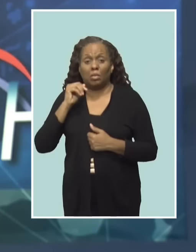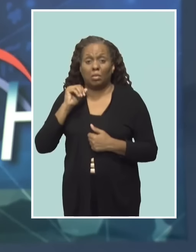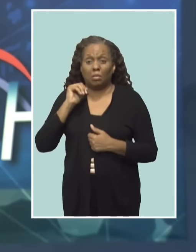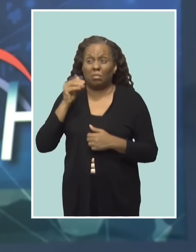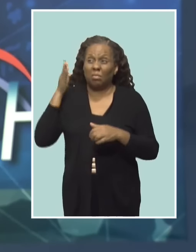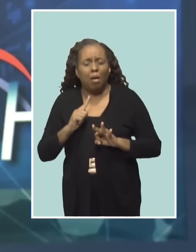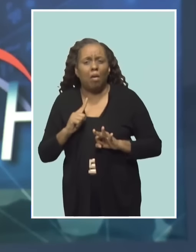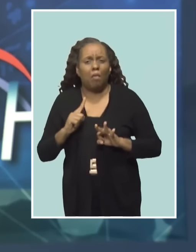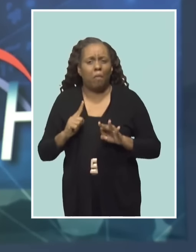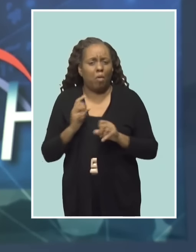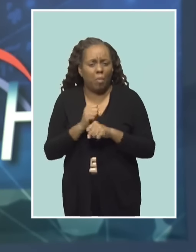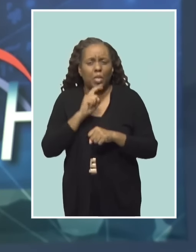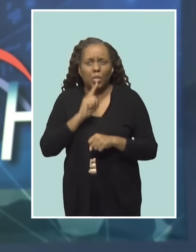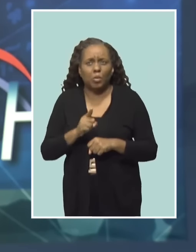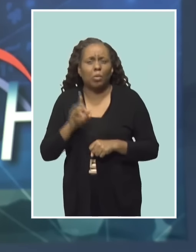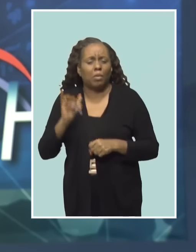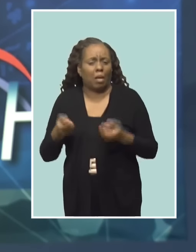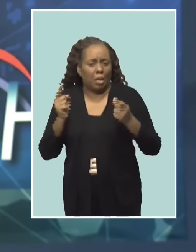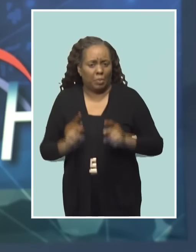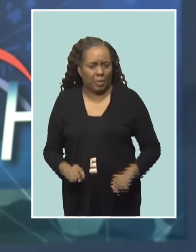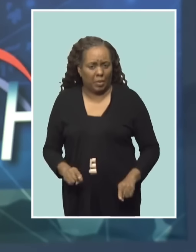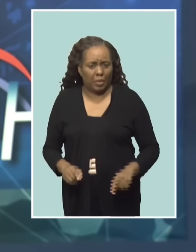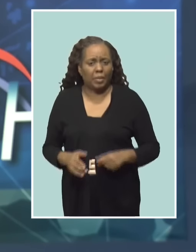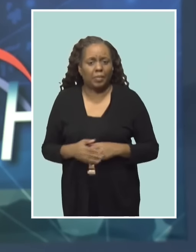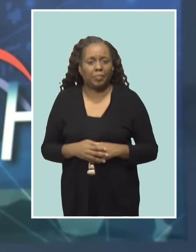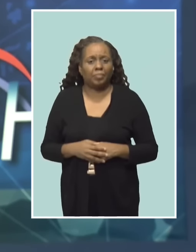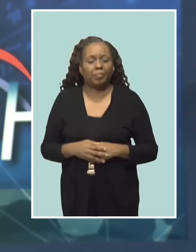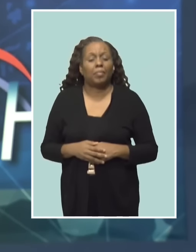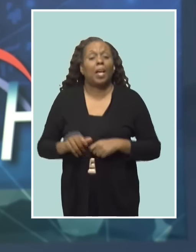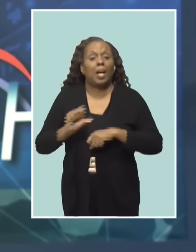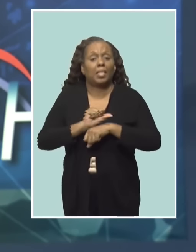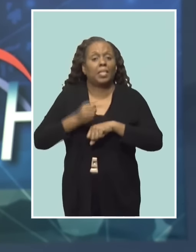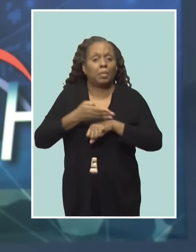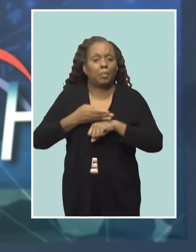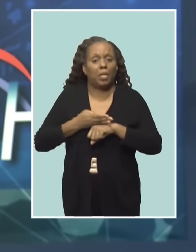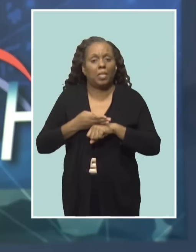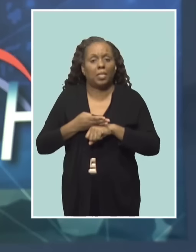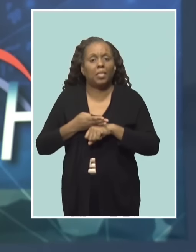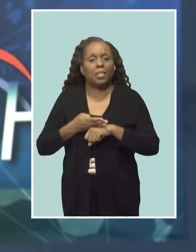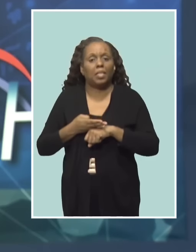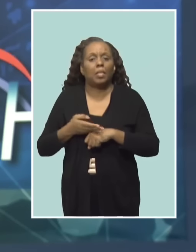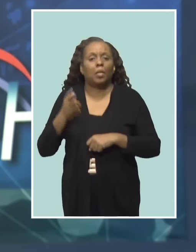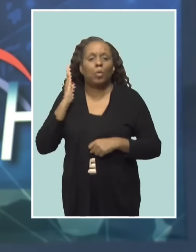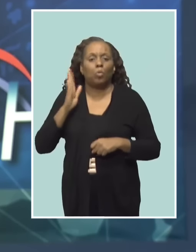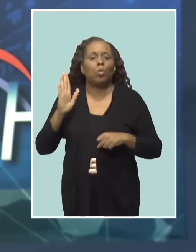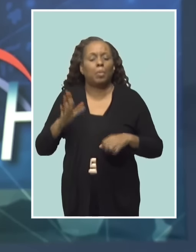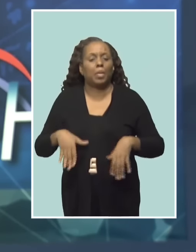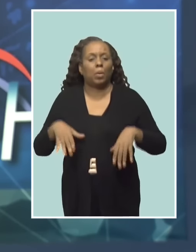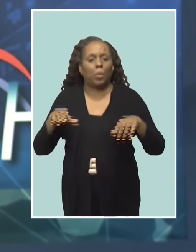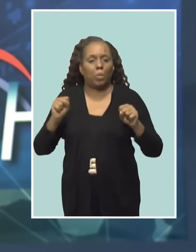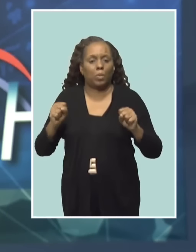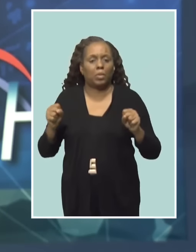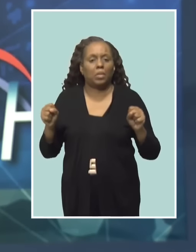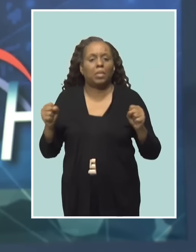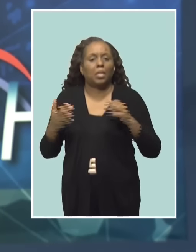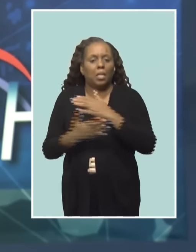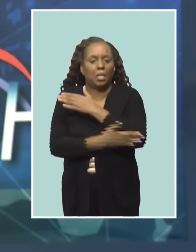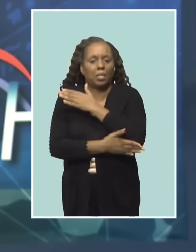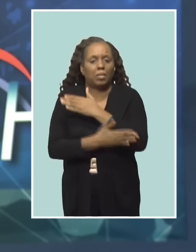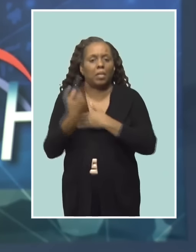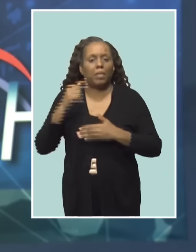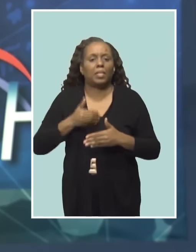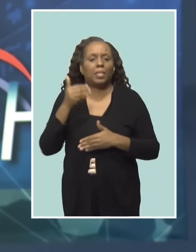opportunities. Antigua and Barbuda was announced as the incoming chair in office and host country for the next Commonwealth